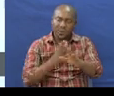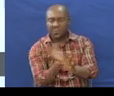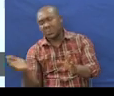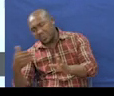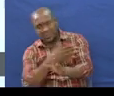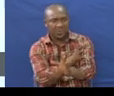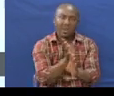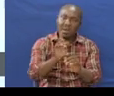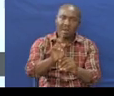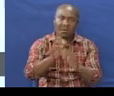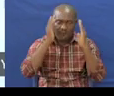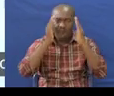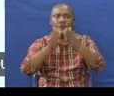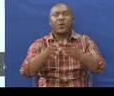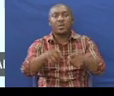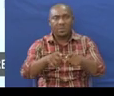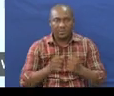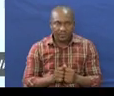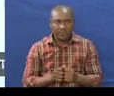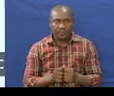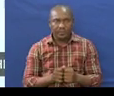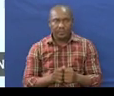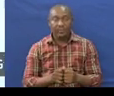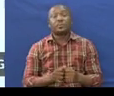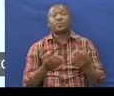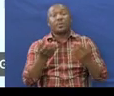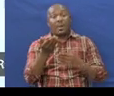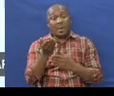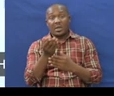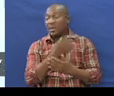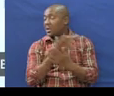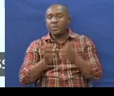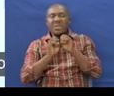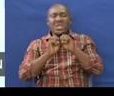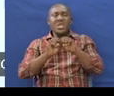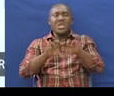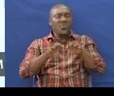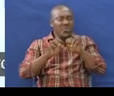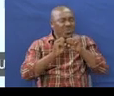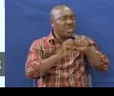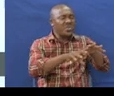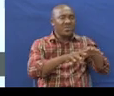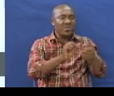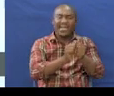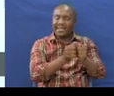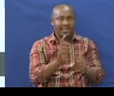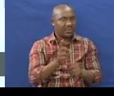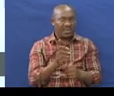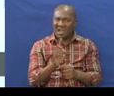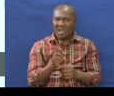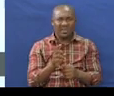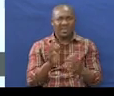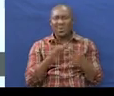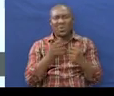characteristic is it should not be too new to get reliable sources of information. Don't look for